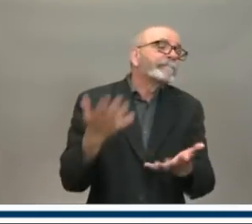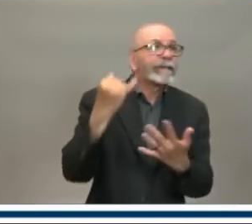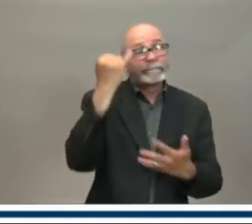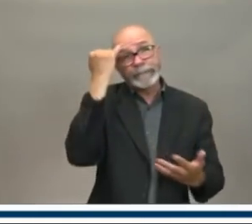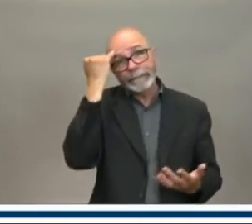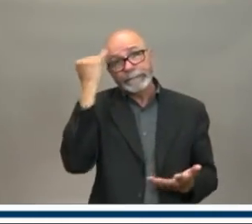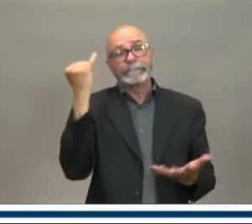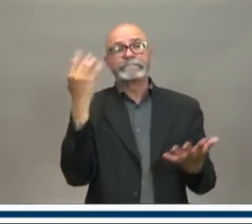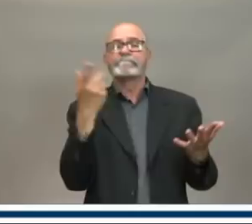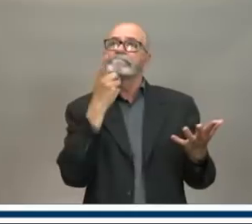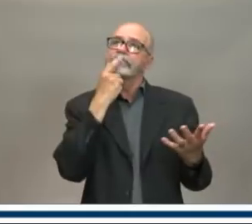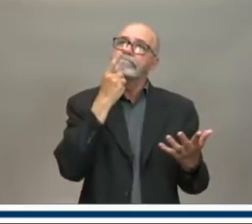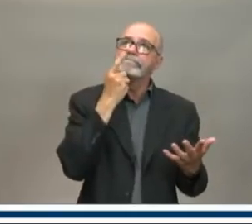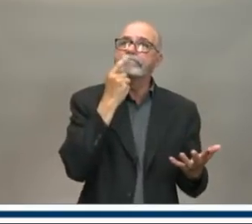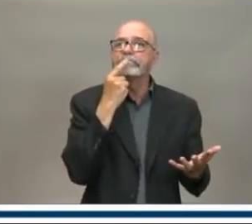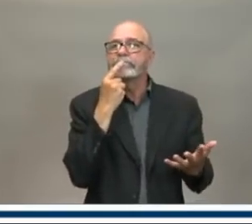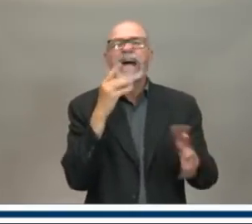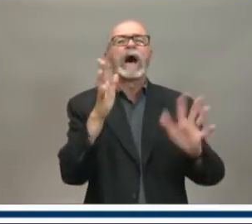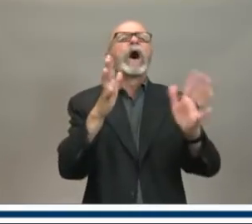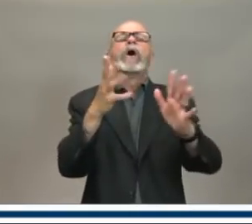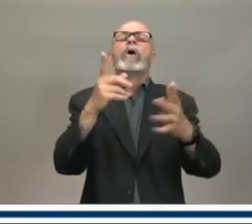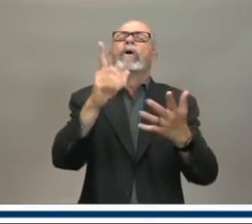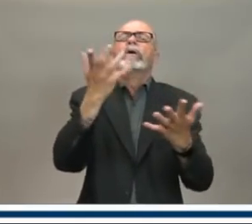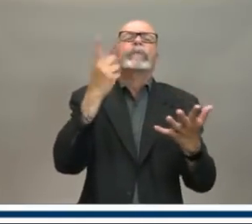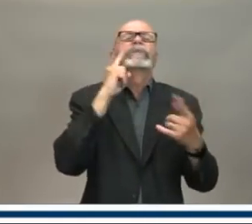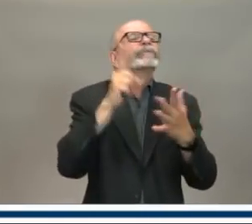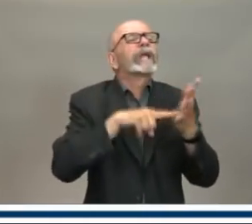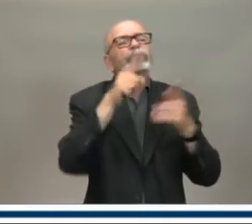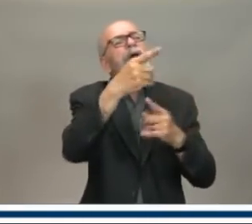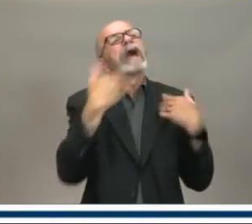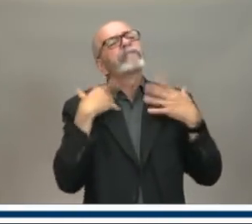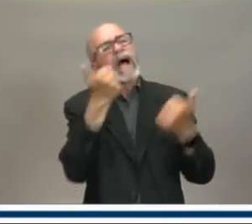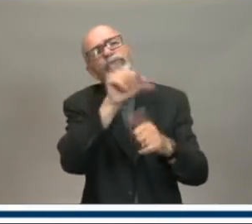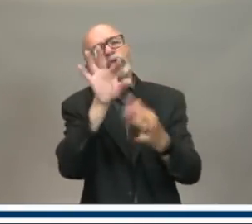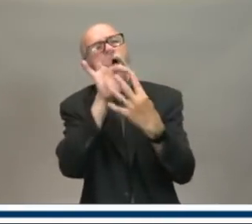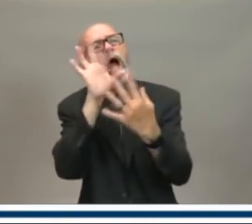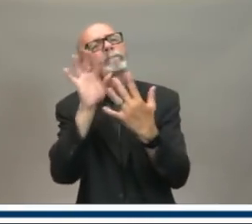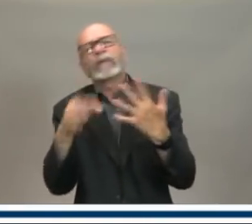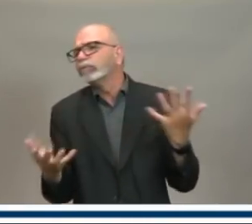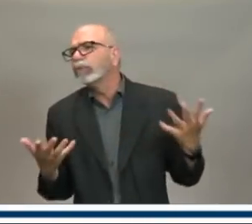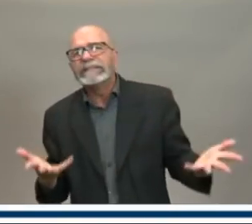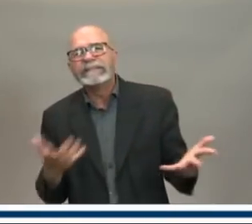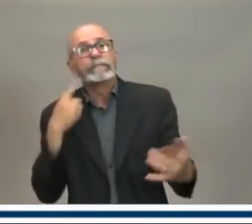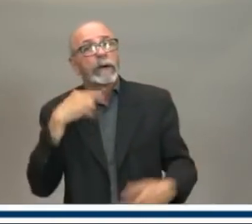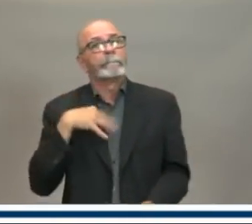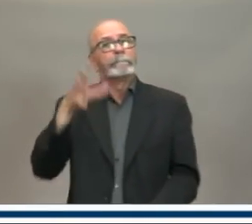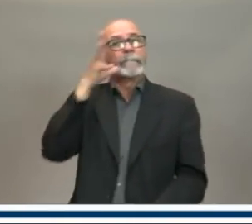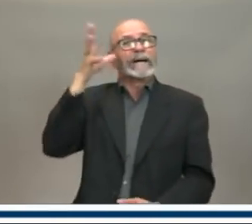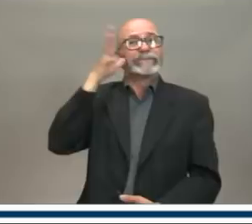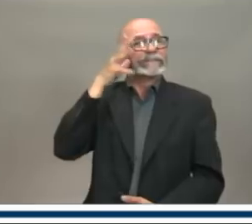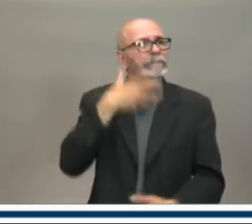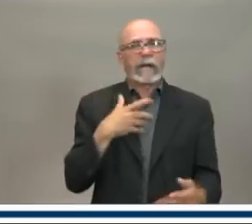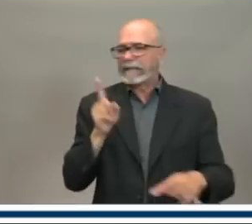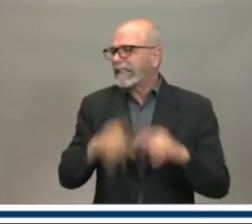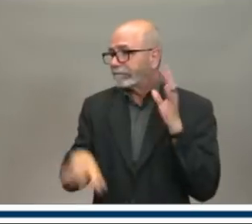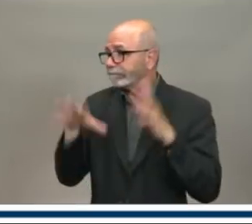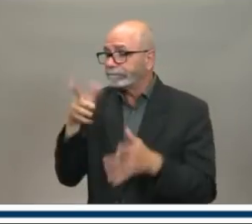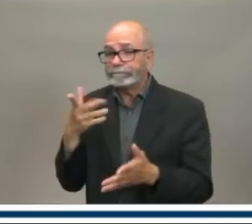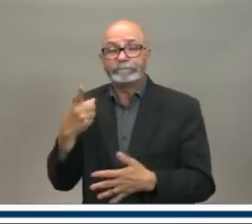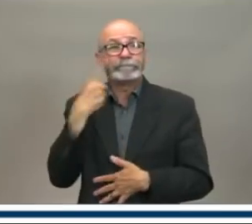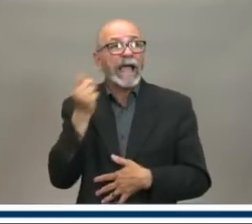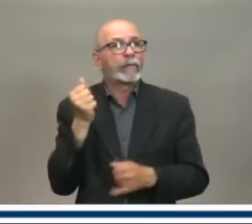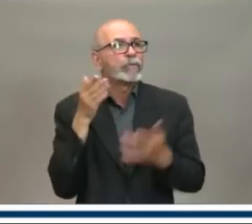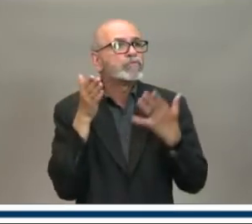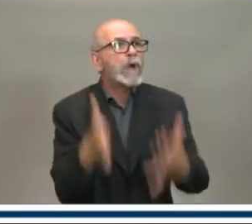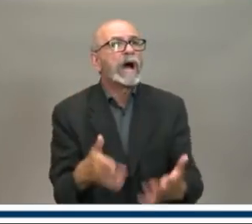wondering what options will be available for them for those parents who can't find a spot in a summer camp.